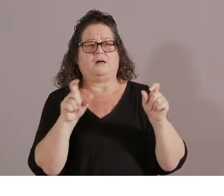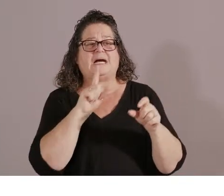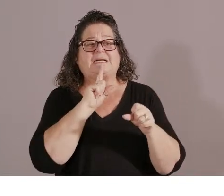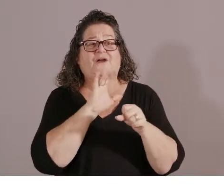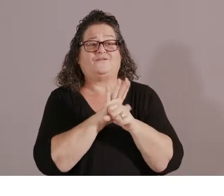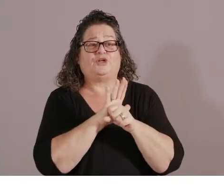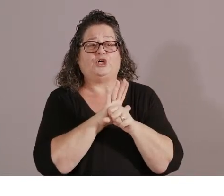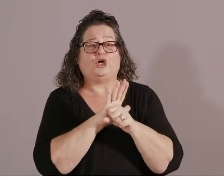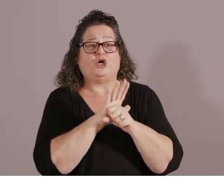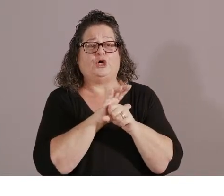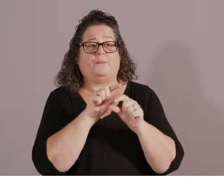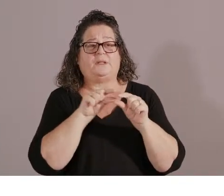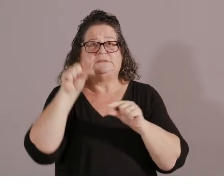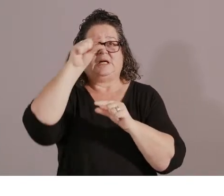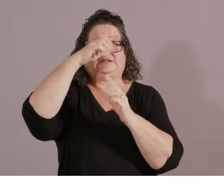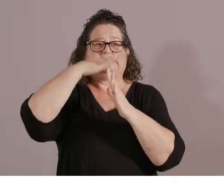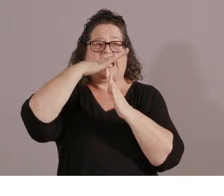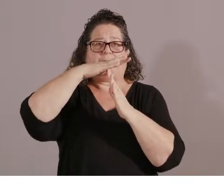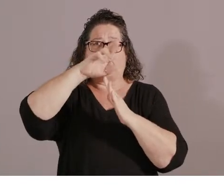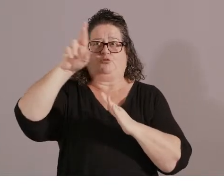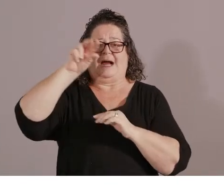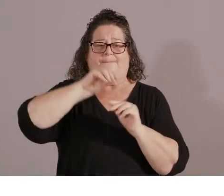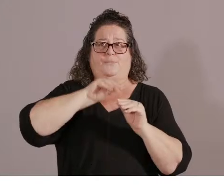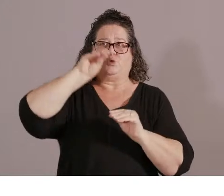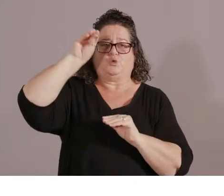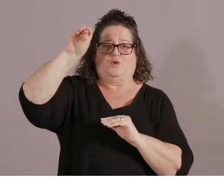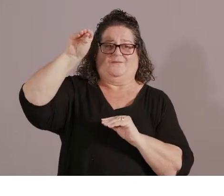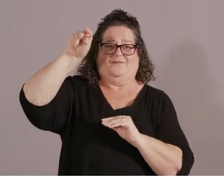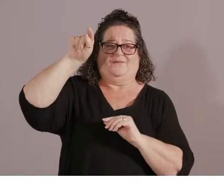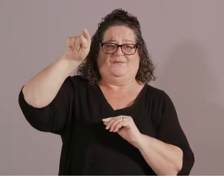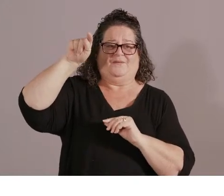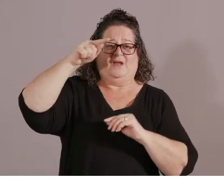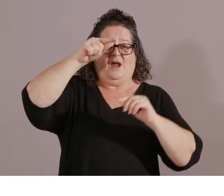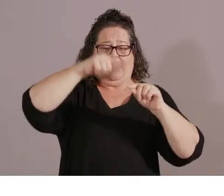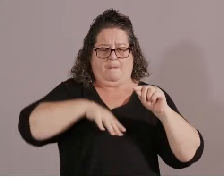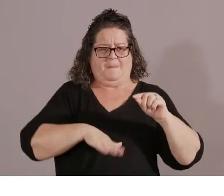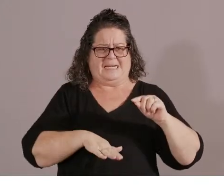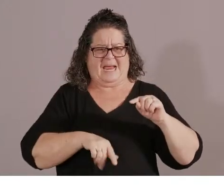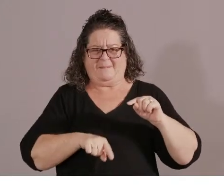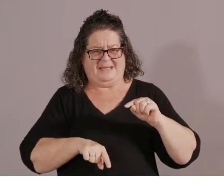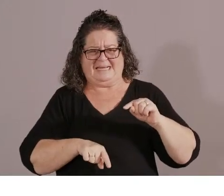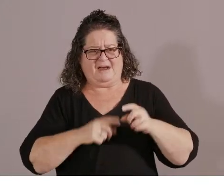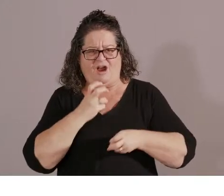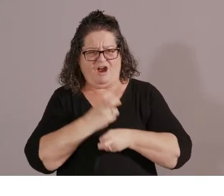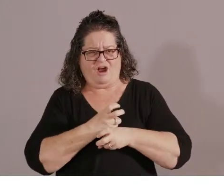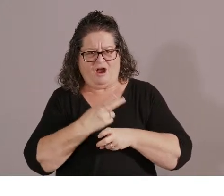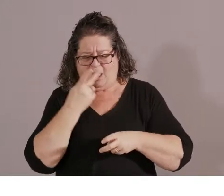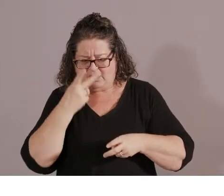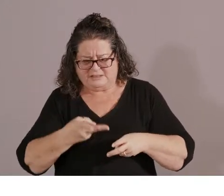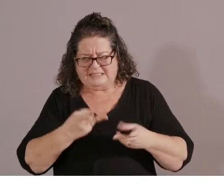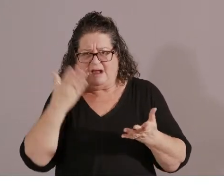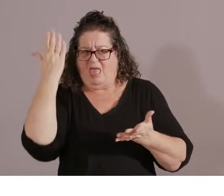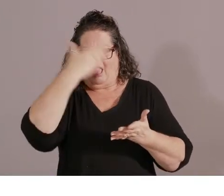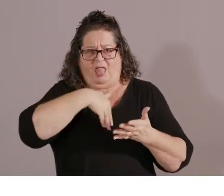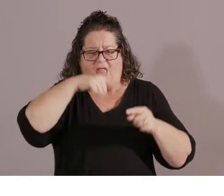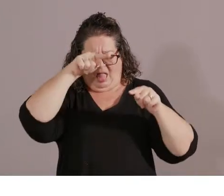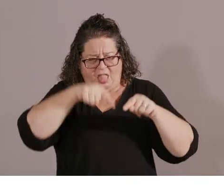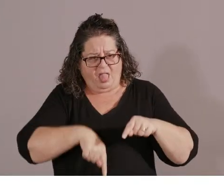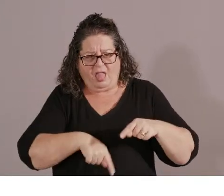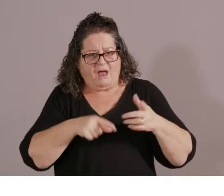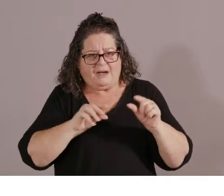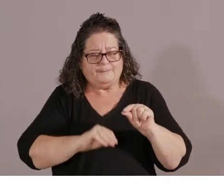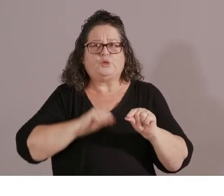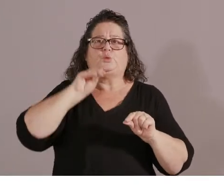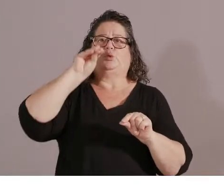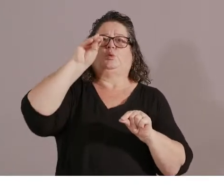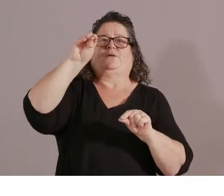screen. Apparently that was causing some confusion with it being down at the bottom and not really being able to see. One of the exciting things, and